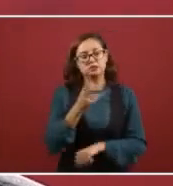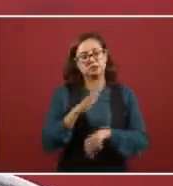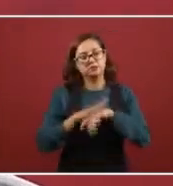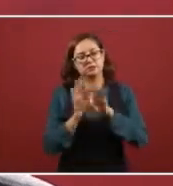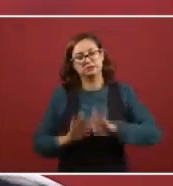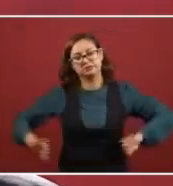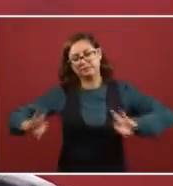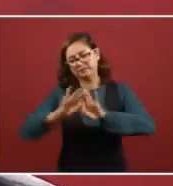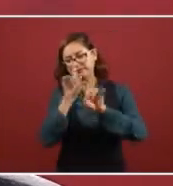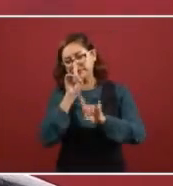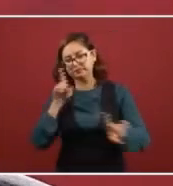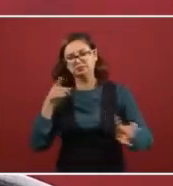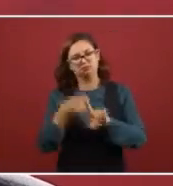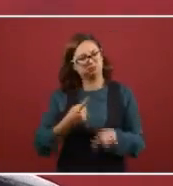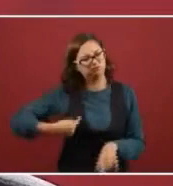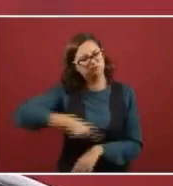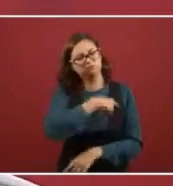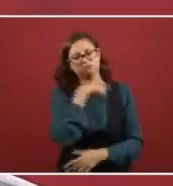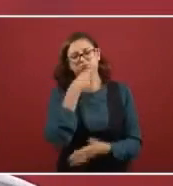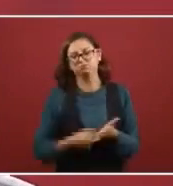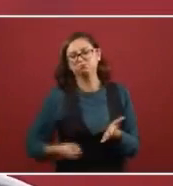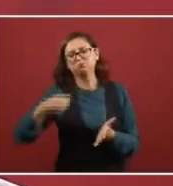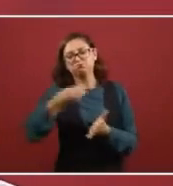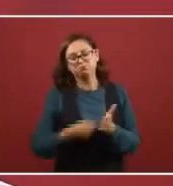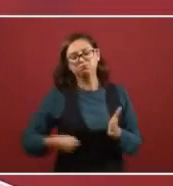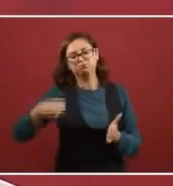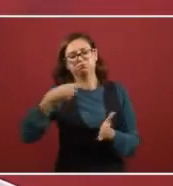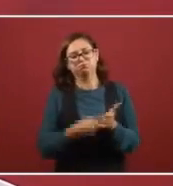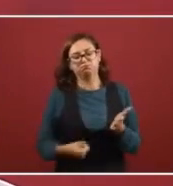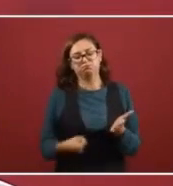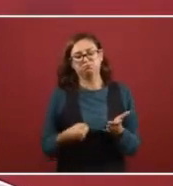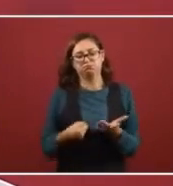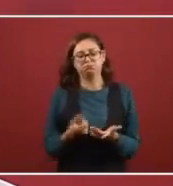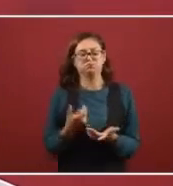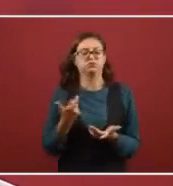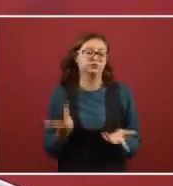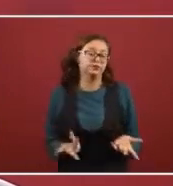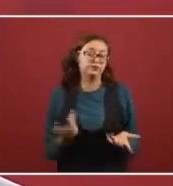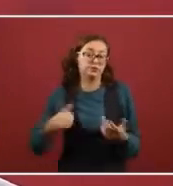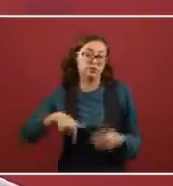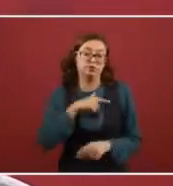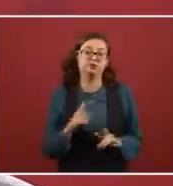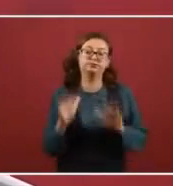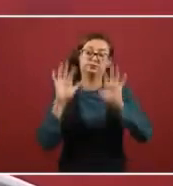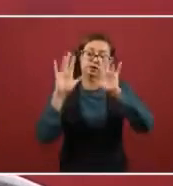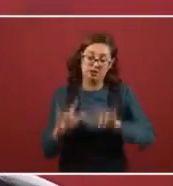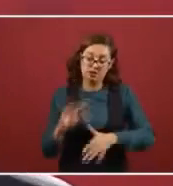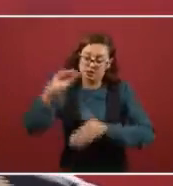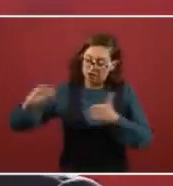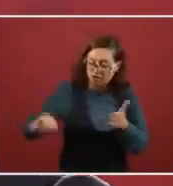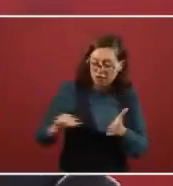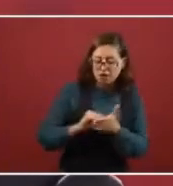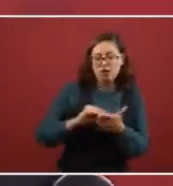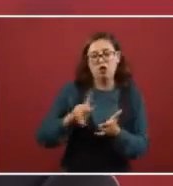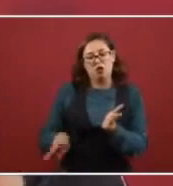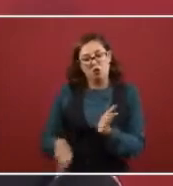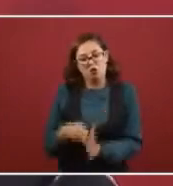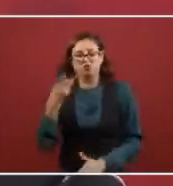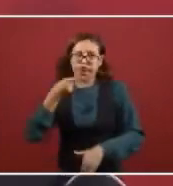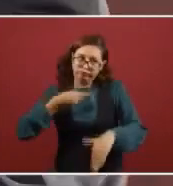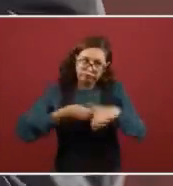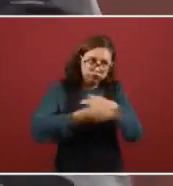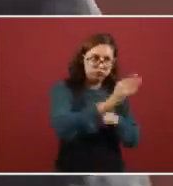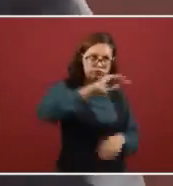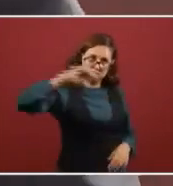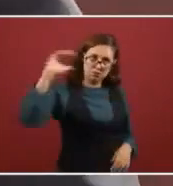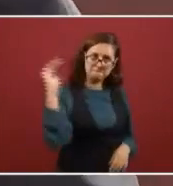are vamos a causing seguir homicide, insistiendo en eso. and we're Y going to ustedes lo continue to notarán insist on en that nuestra nota diplomática, lo volveremos in a our poner ahí, y va a ser diplomatic note, todo and